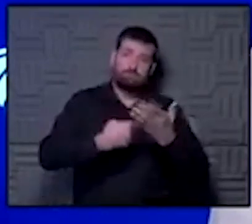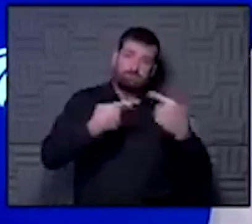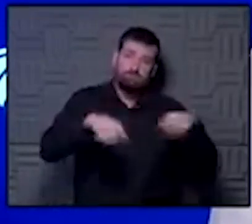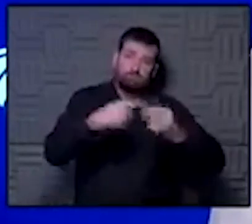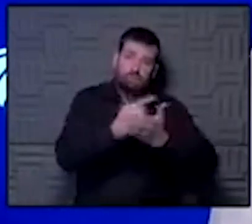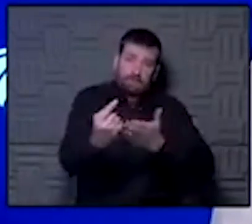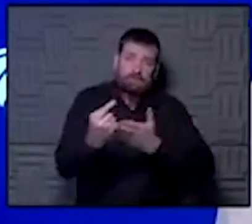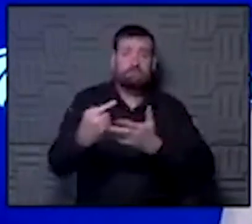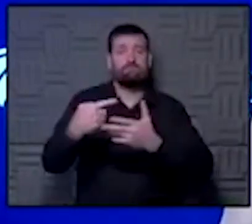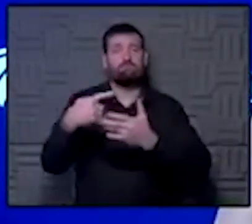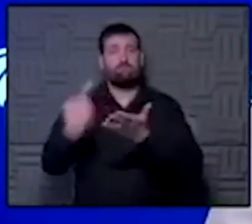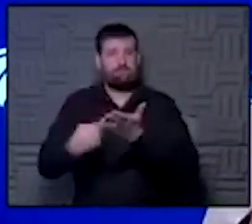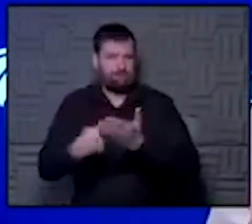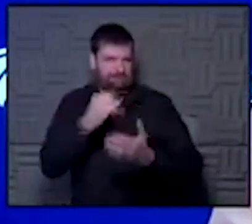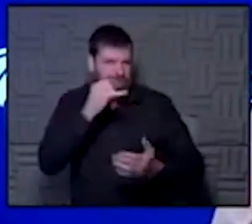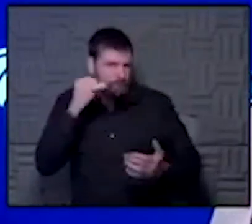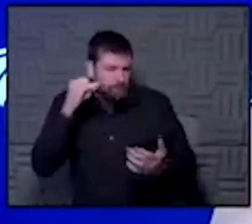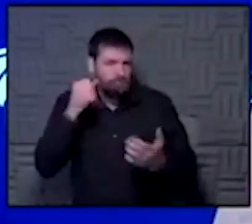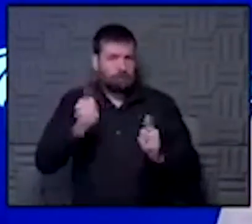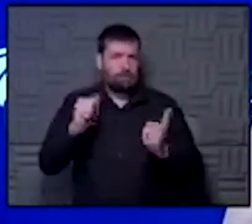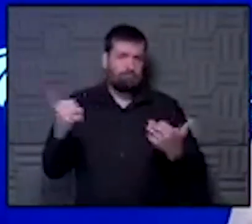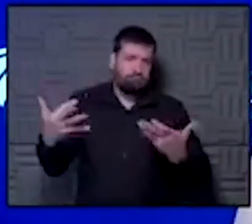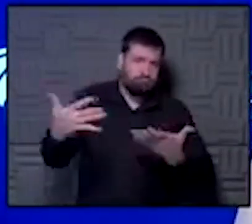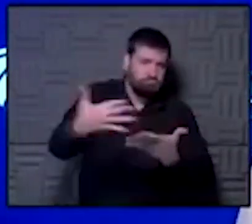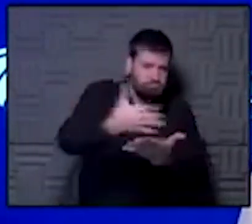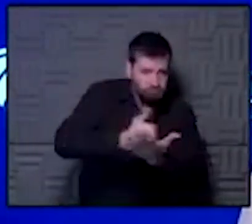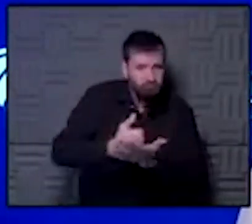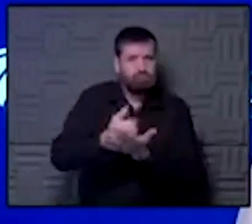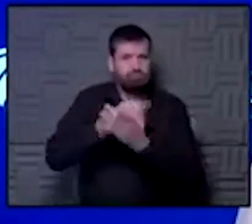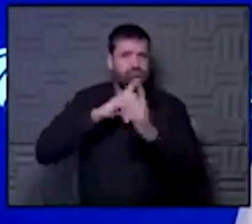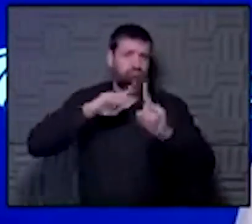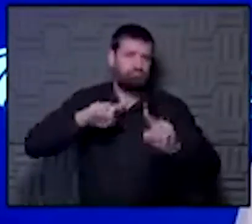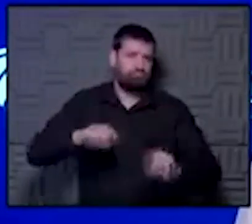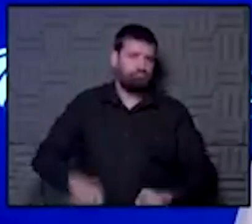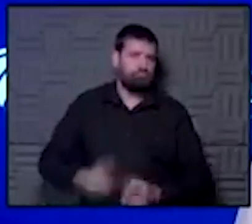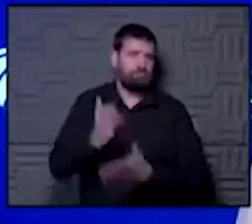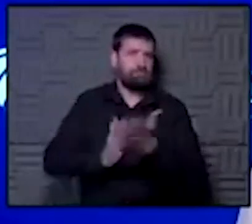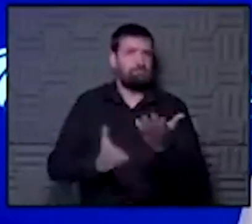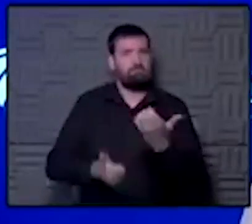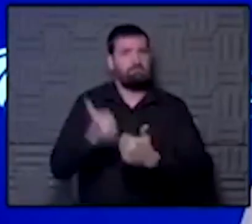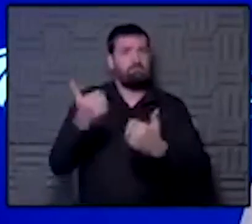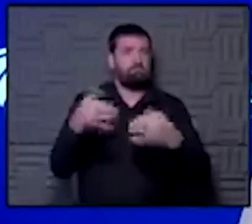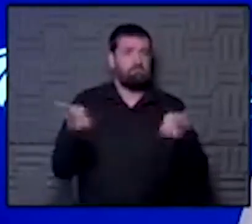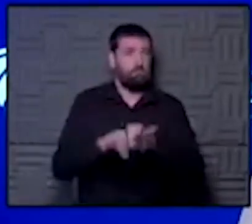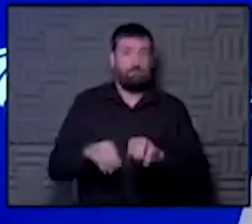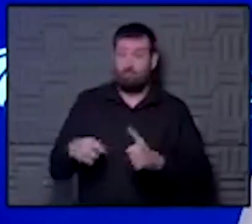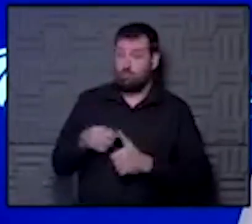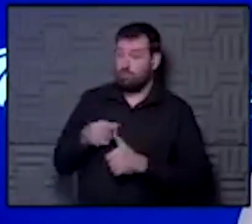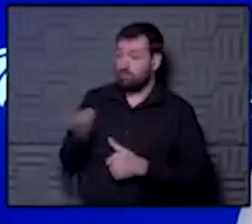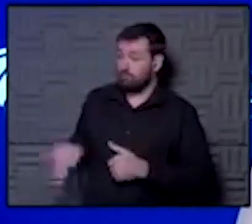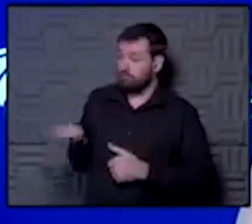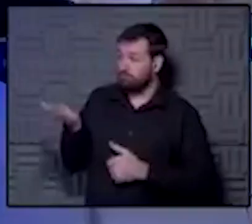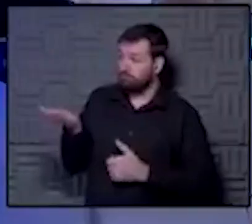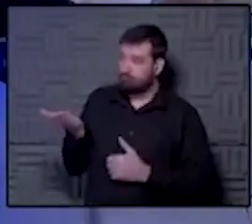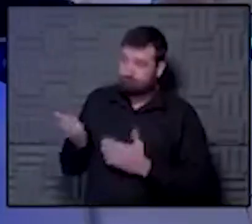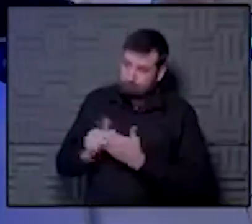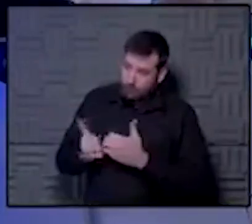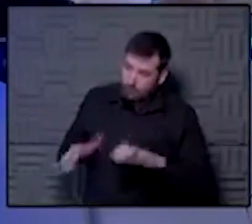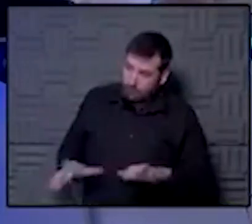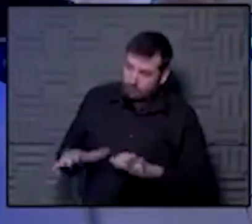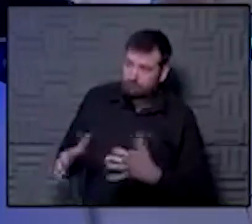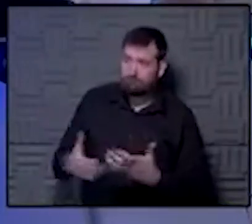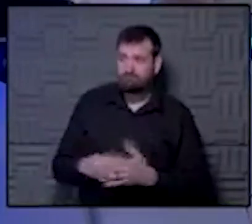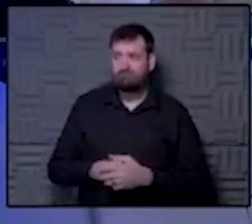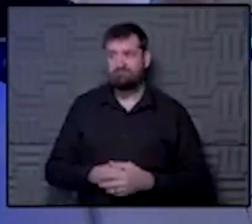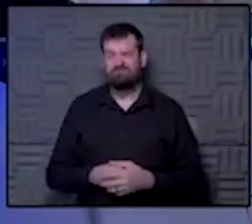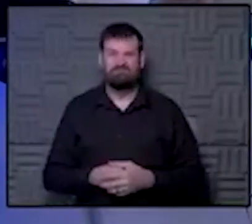sometimes they just came in yesterday. We try to put them all together and answer some of the key topic areas. But before we go there, Hawk, how are you doing? How are we